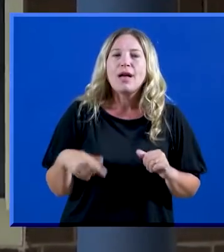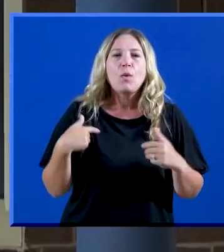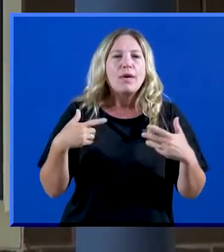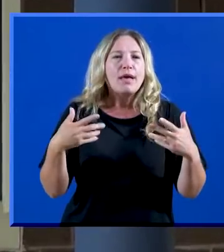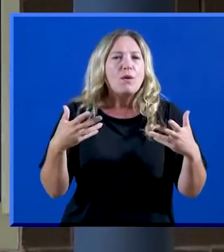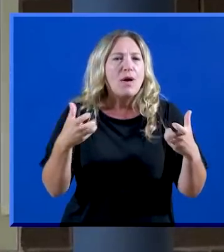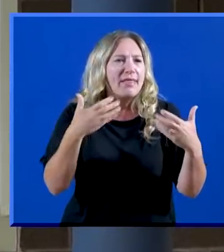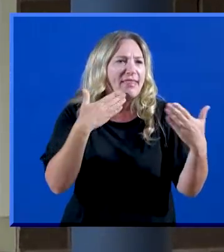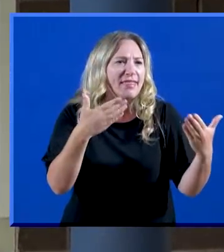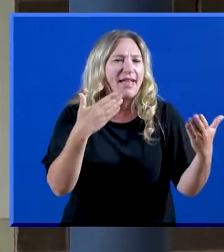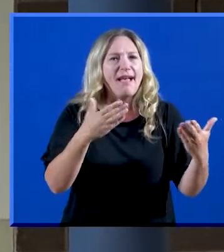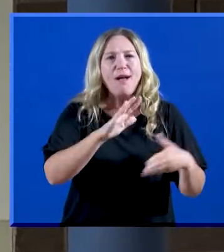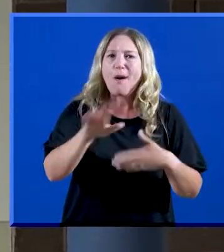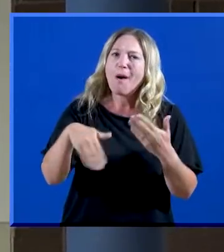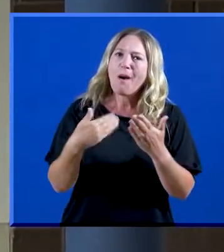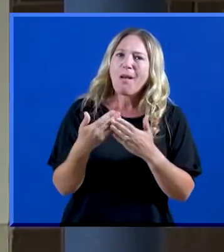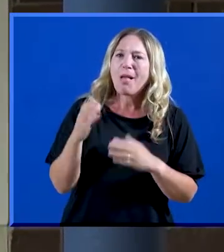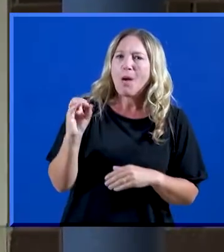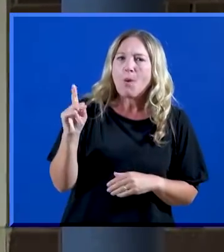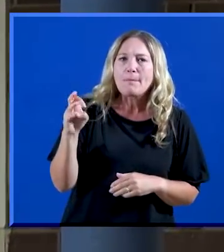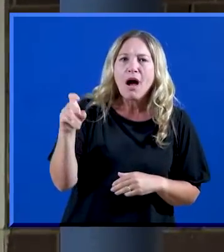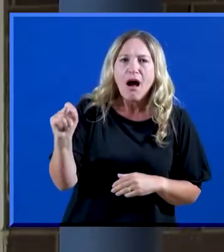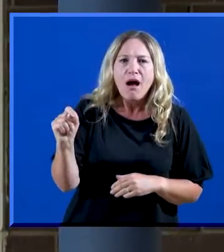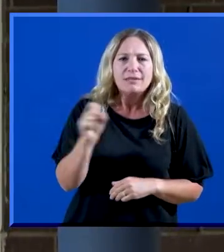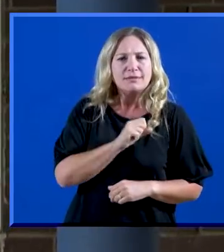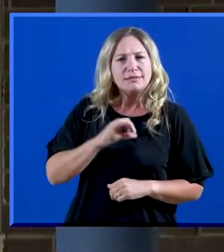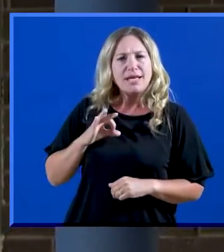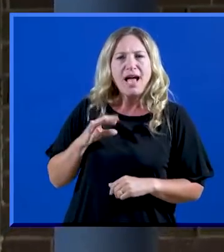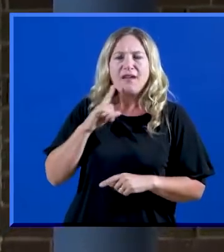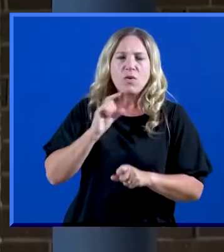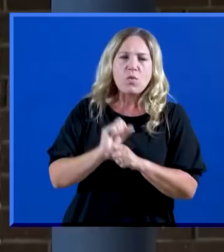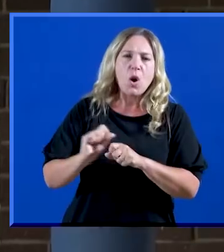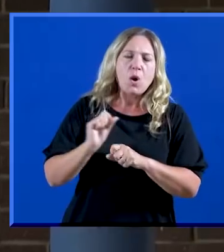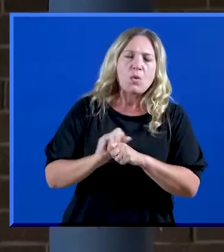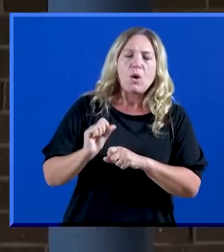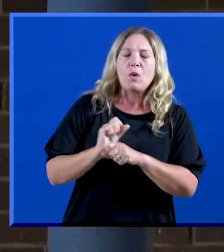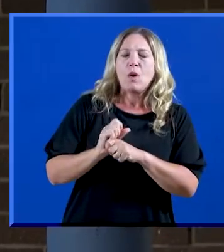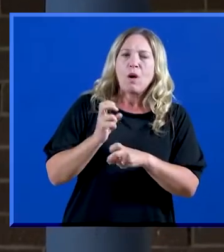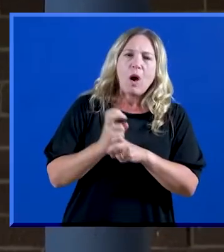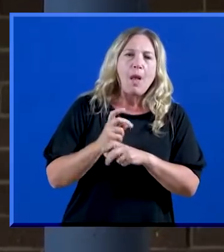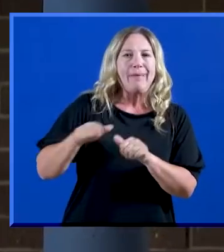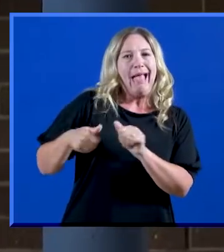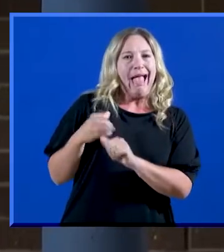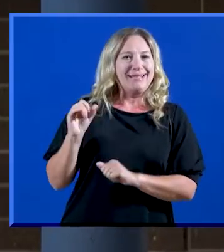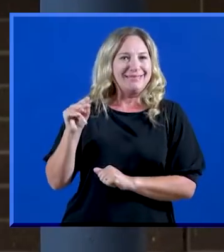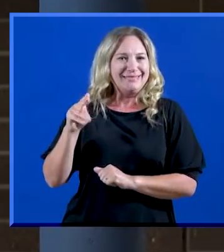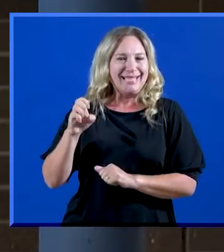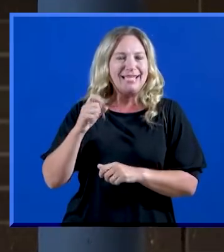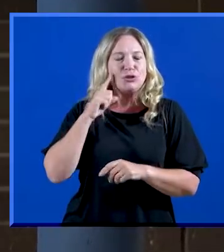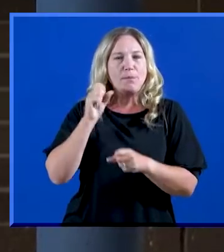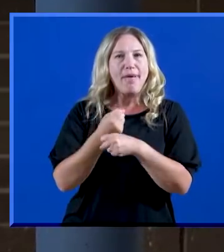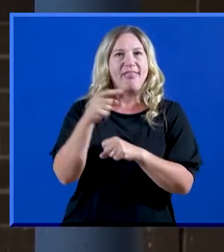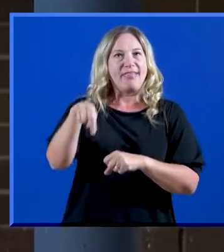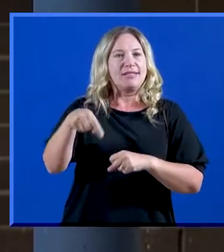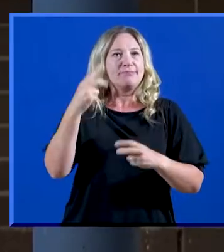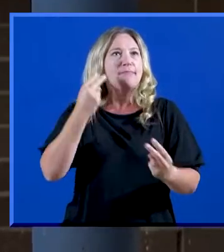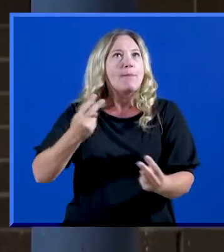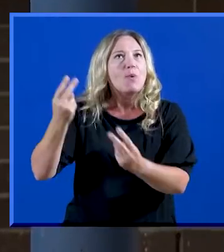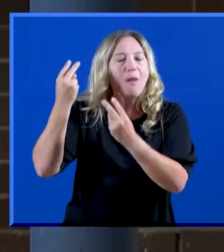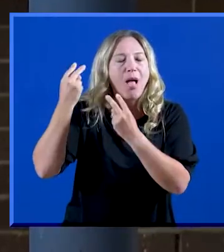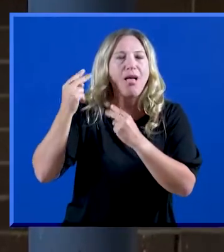ceremony. We also wish to thank all of our Oakmont staff who worked behind the scenes to make this a memorable